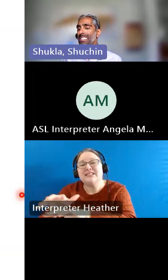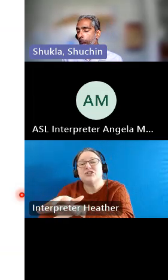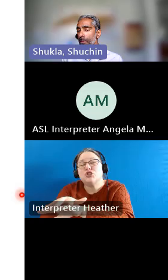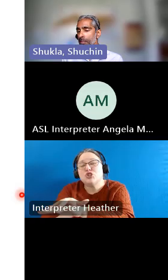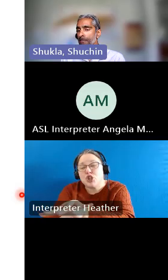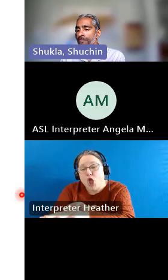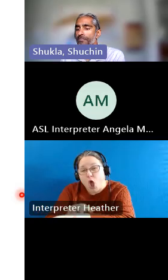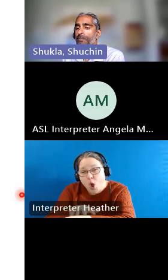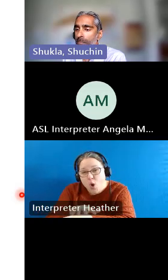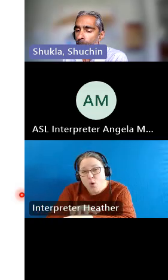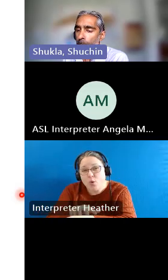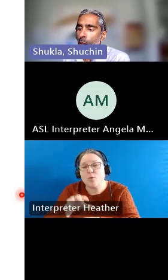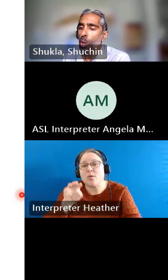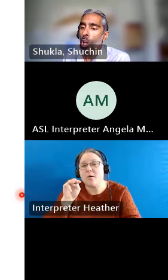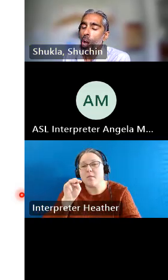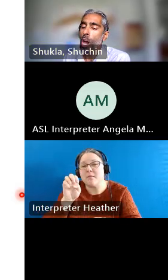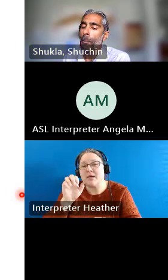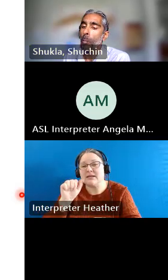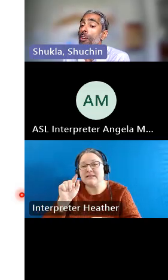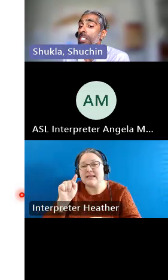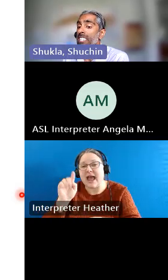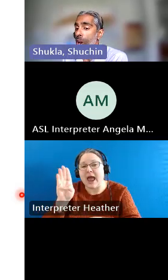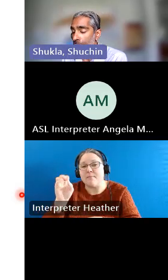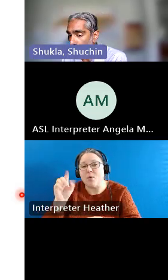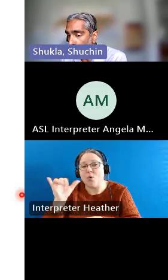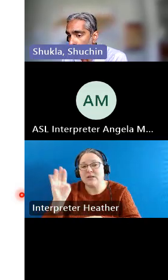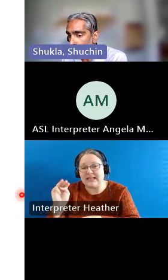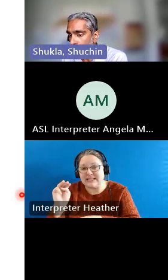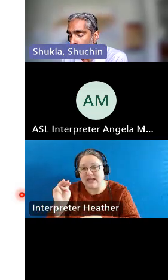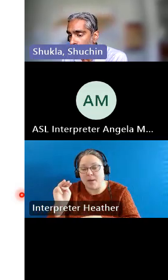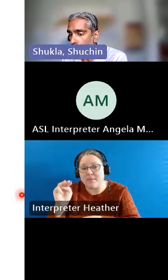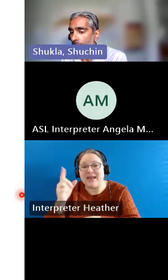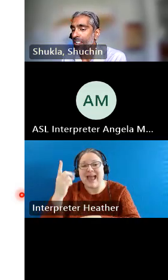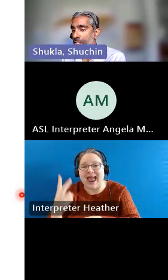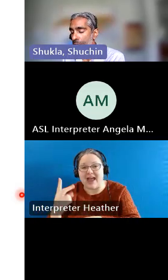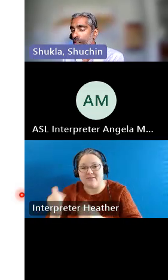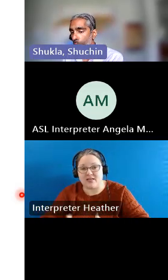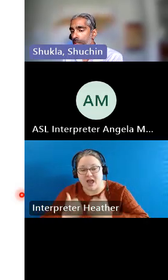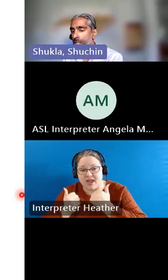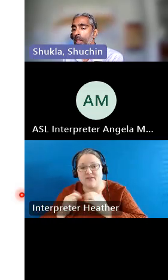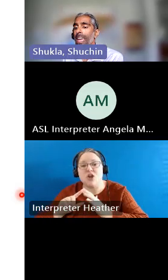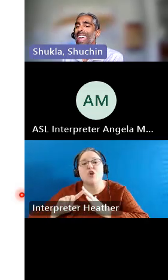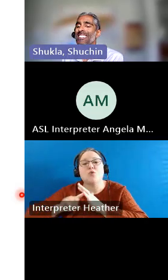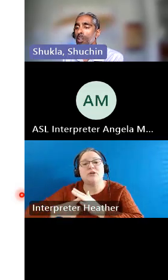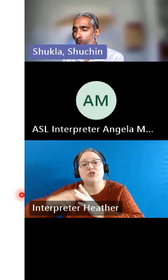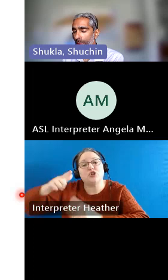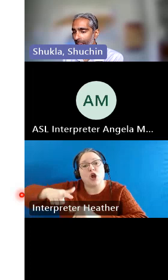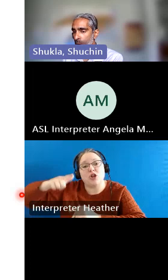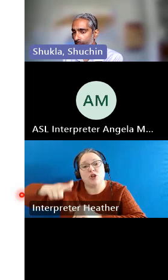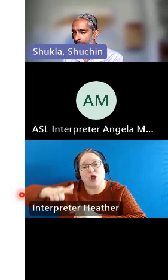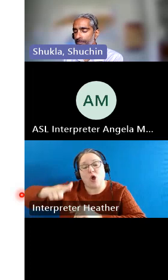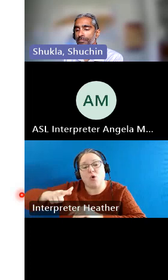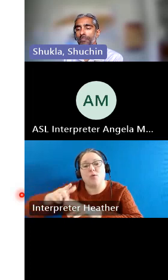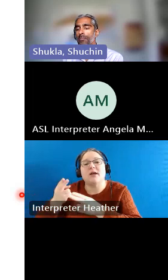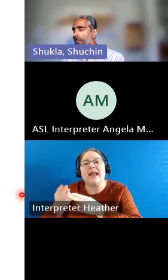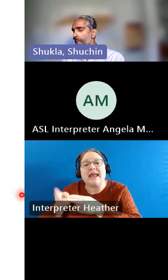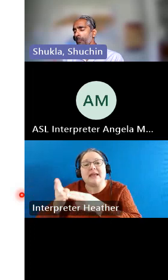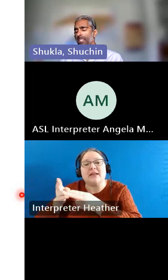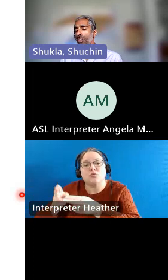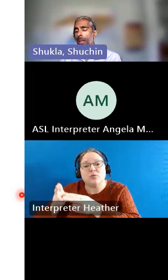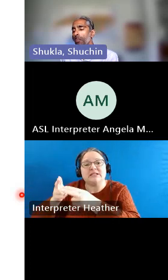half-life and metabolism, we usually start low at a certain dose and slowly increase